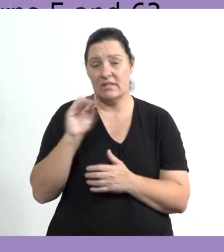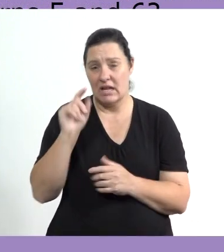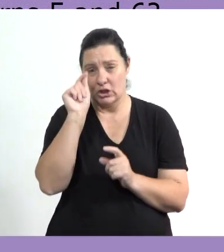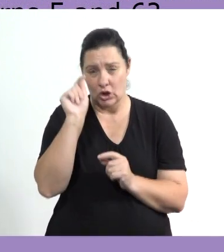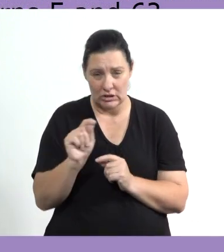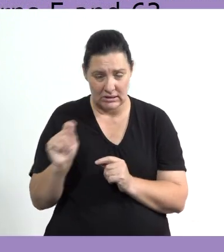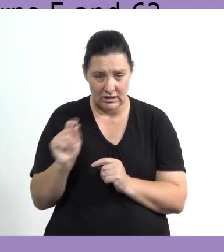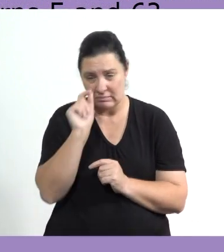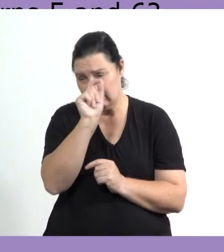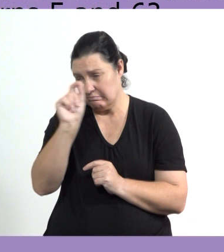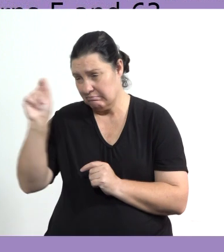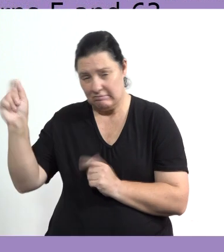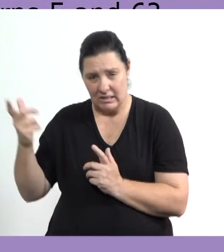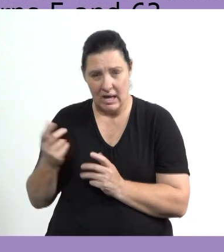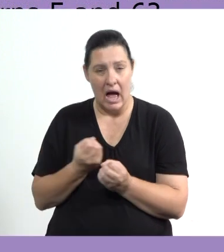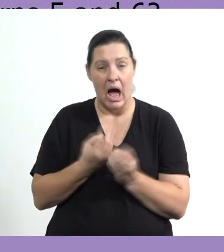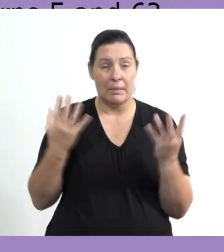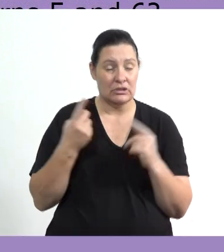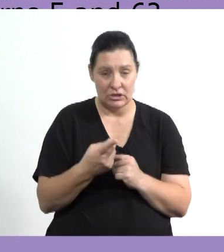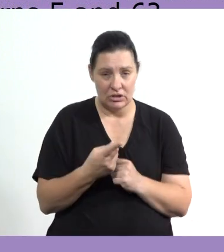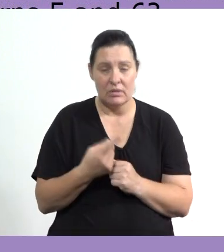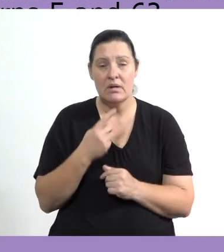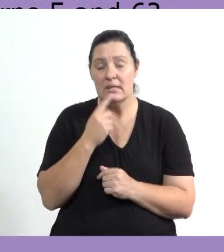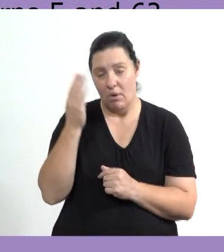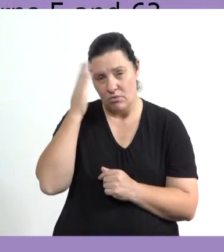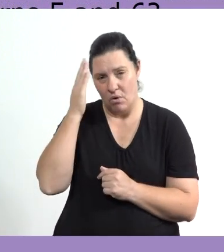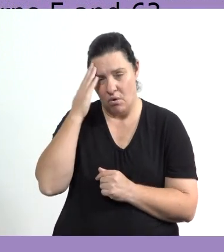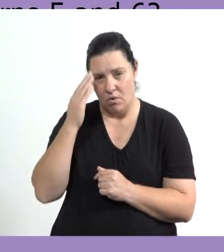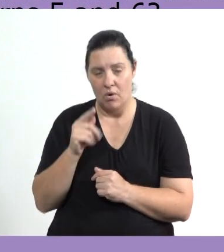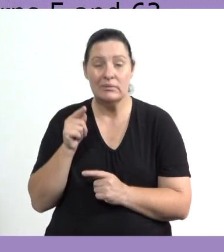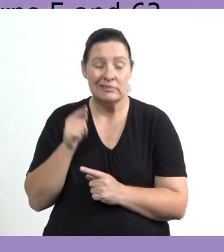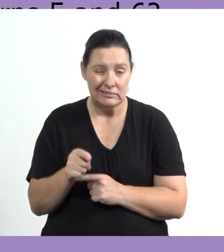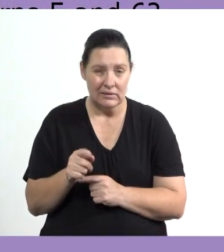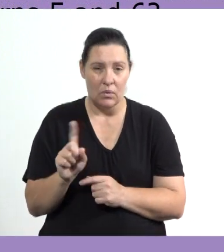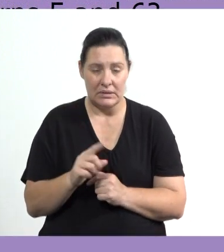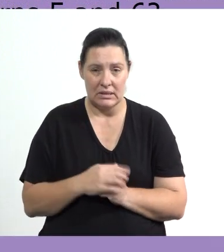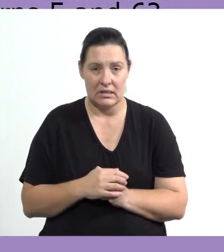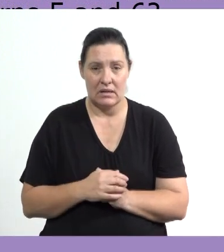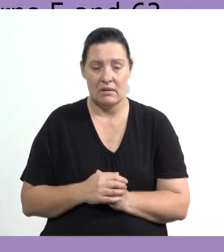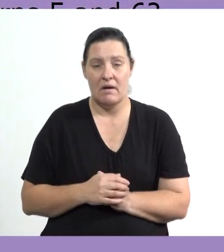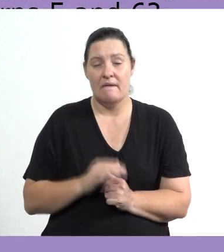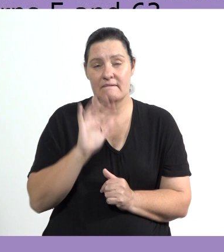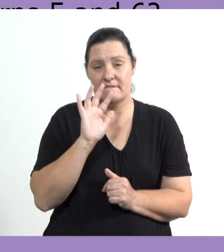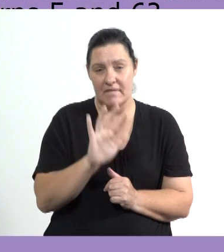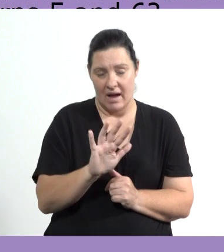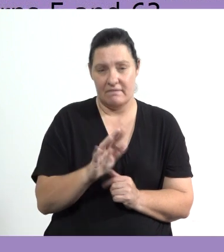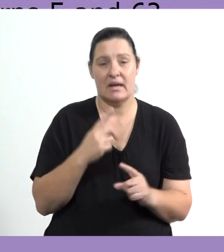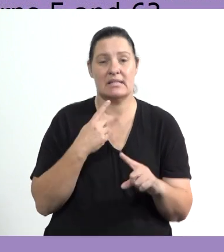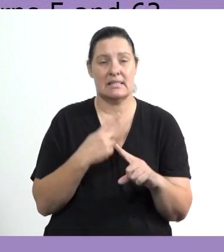dots going across colored in, how much would that have? We know that that would be our